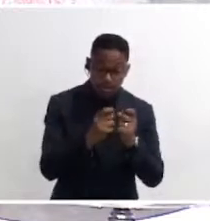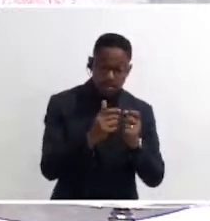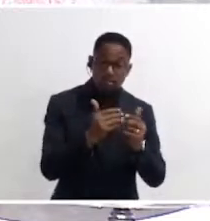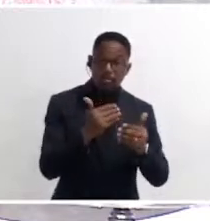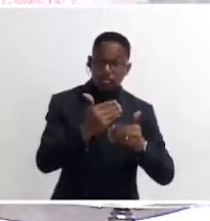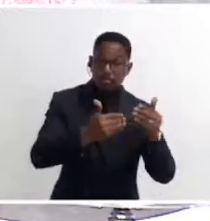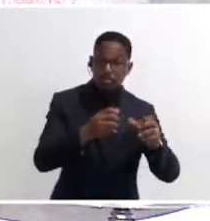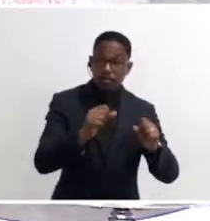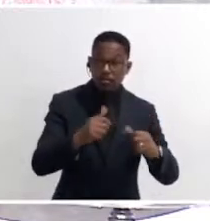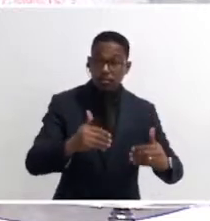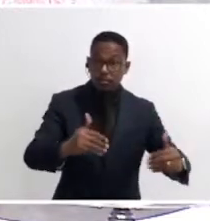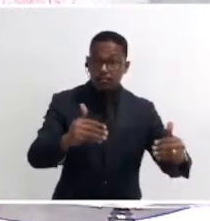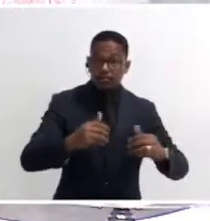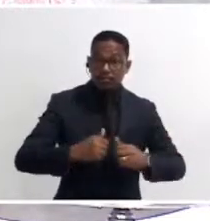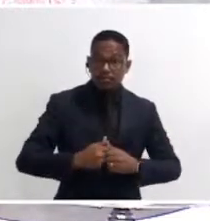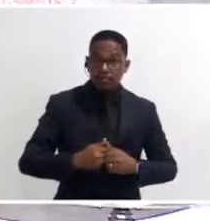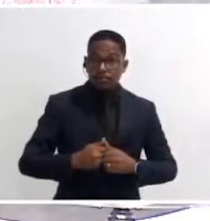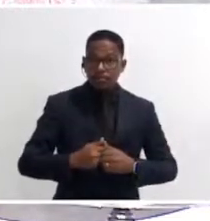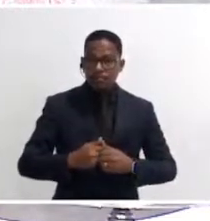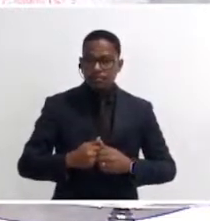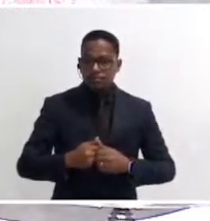package.